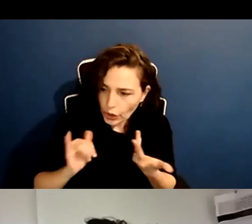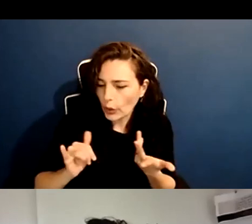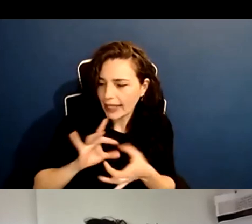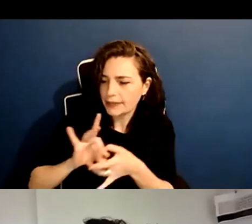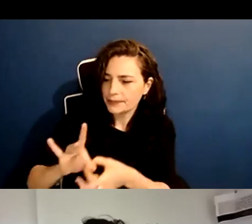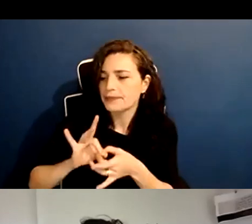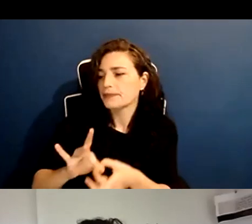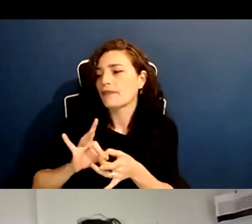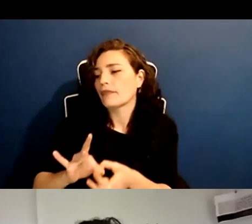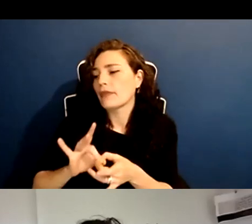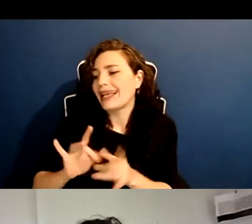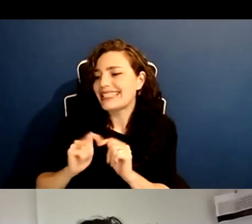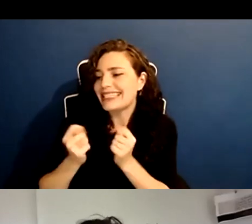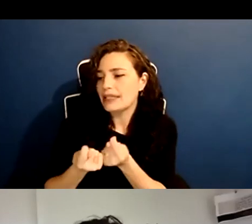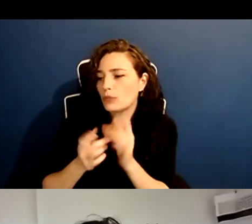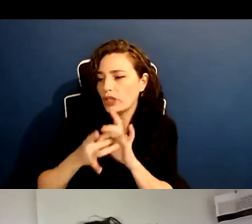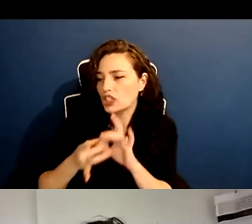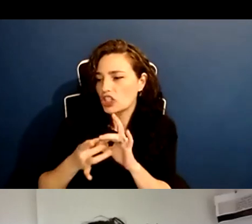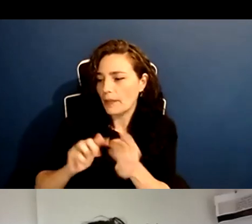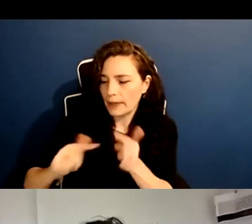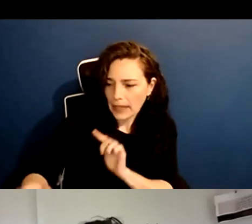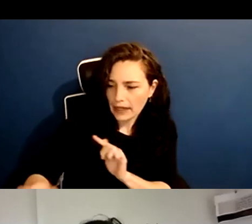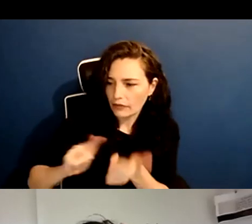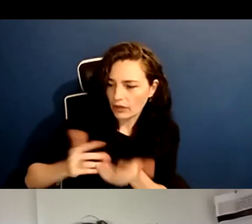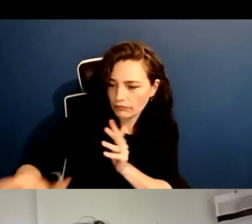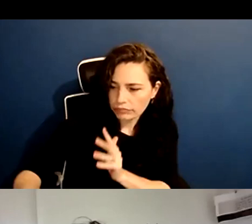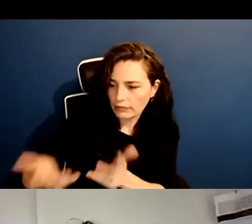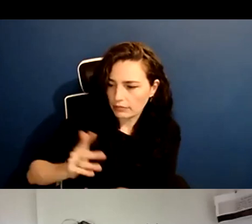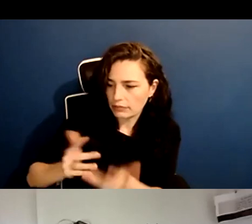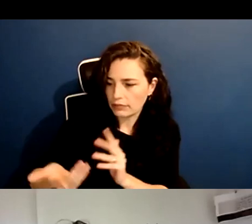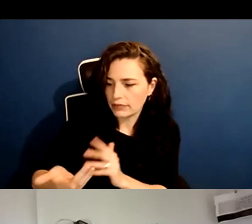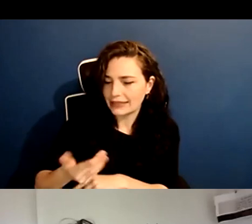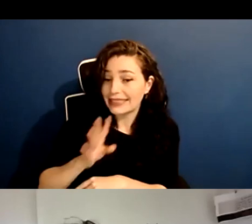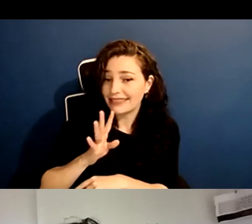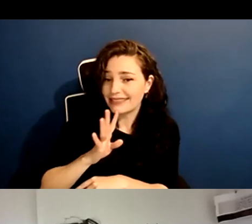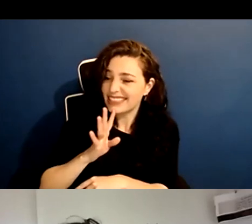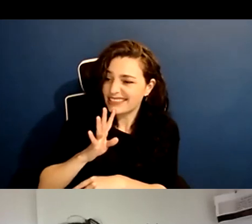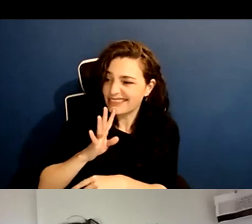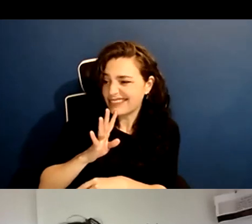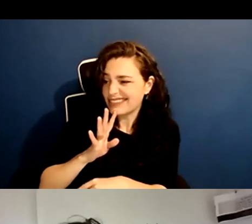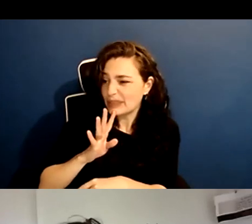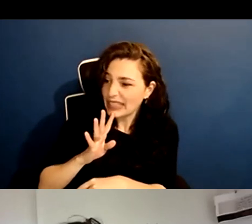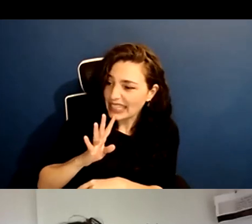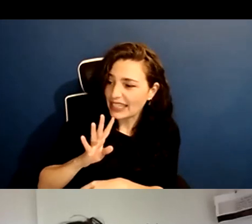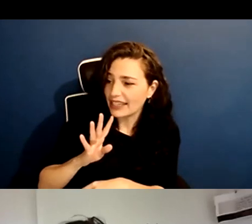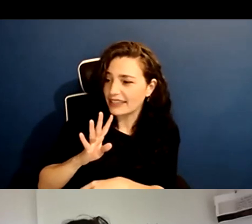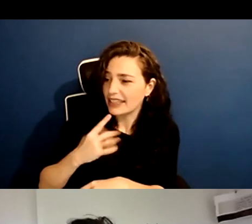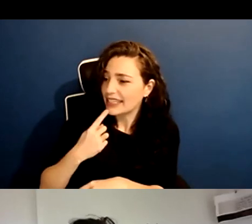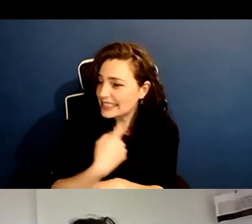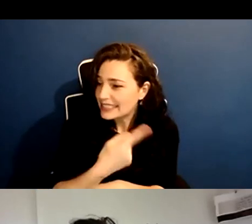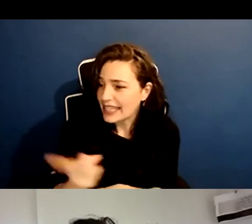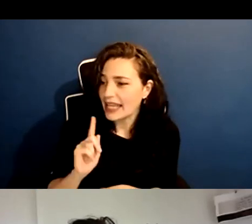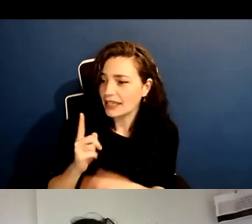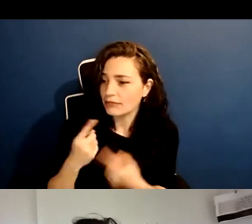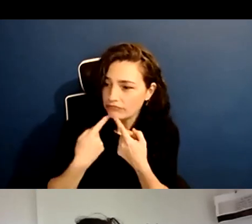and forth. And I think often saying your story out loud, how we write and how we speak is sometimes helps us inform our